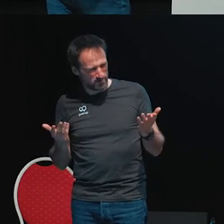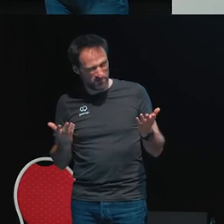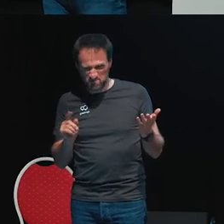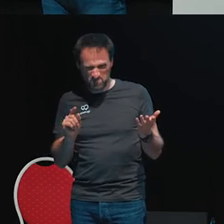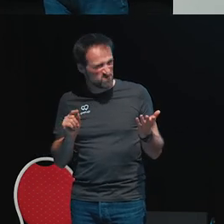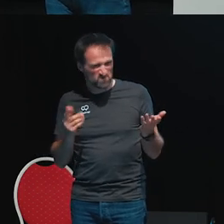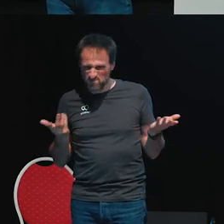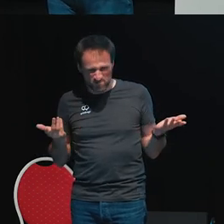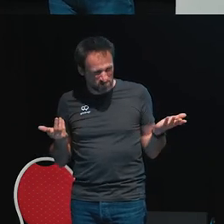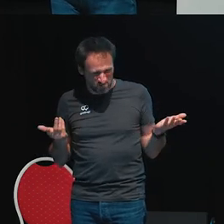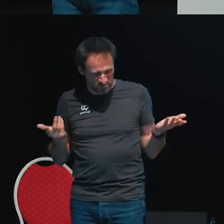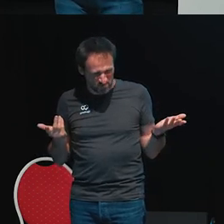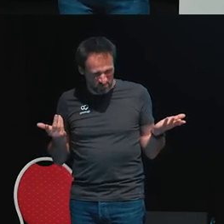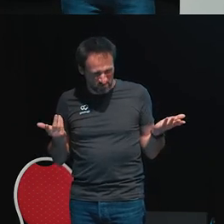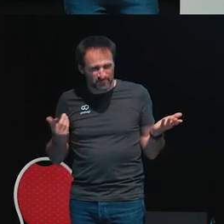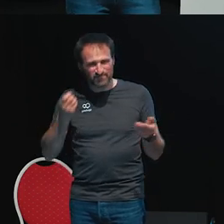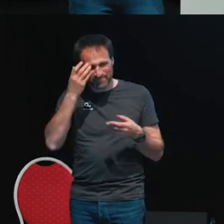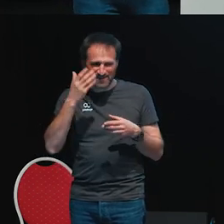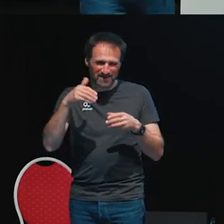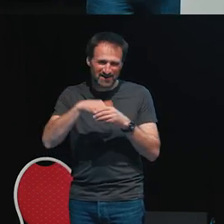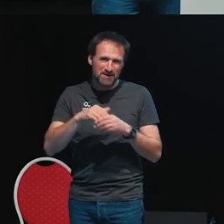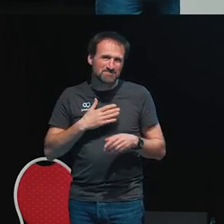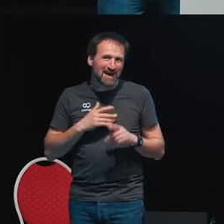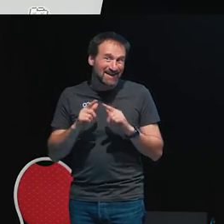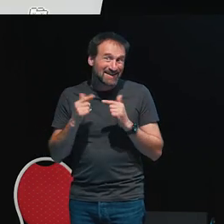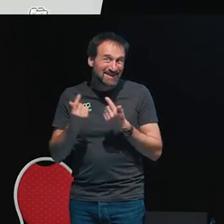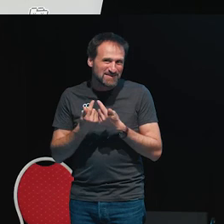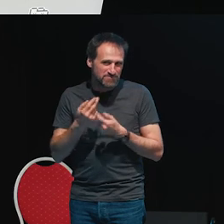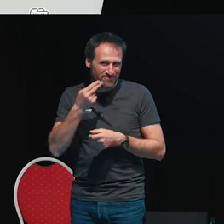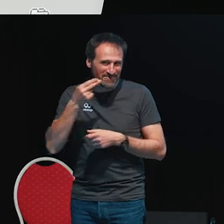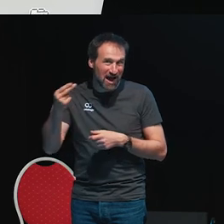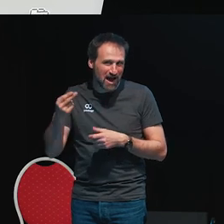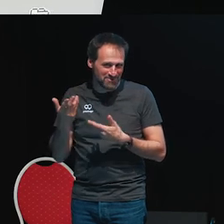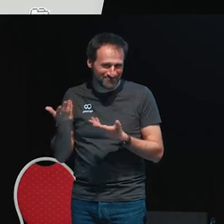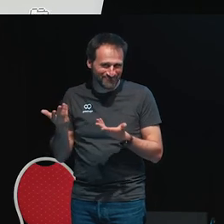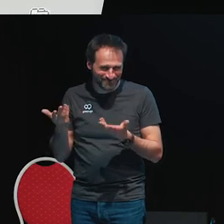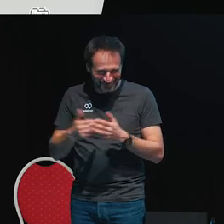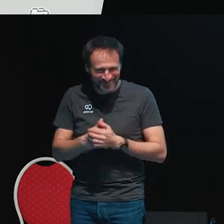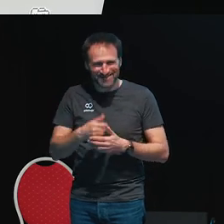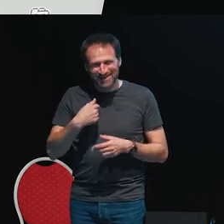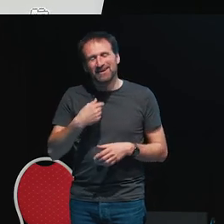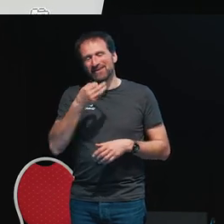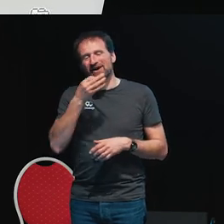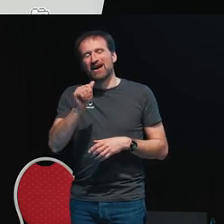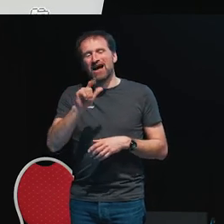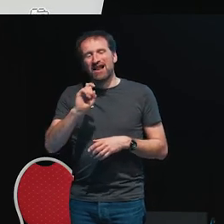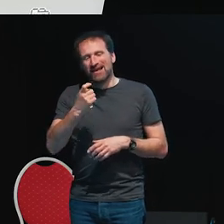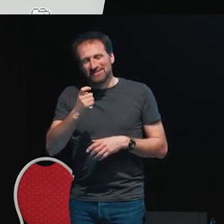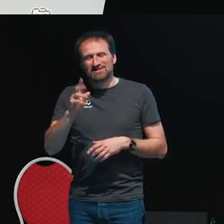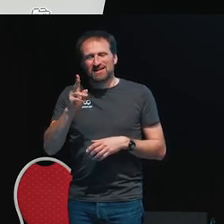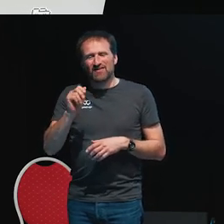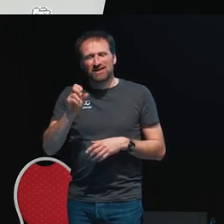platform? My platform is in the name of my team name. So I asked Alex Russell, who is a technical lead